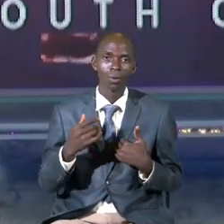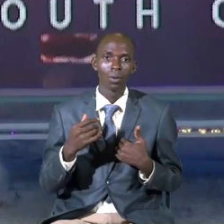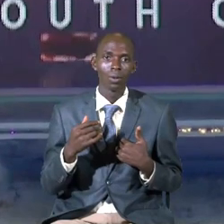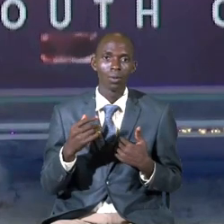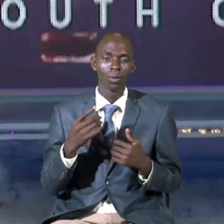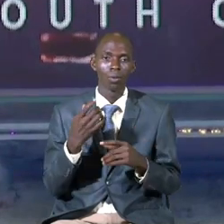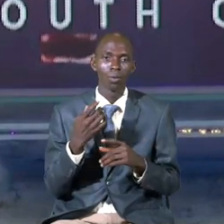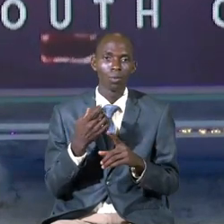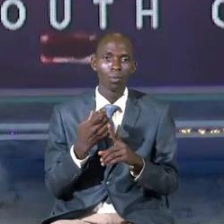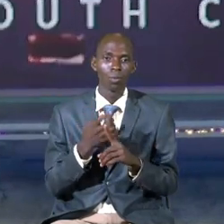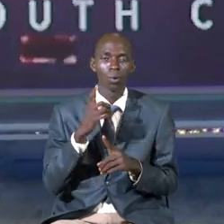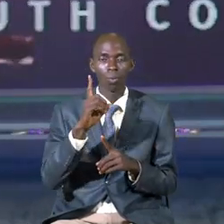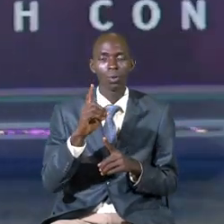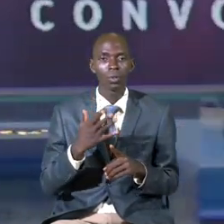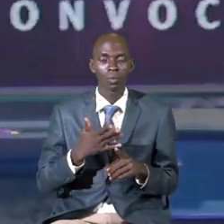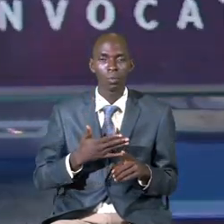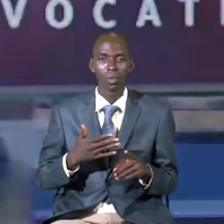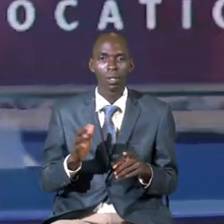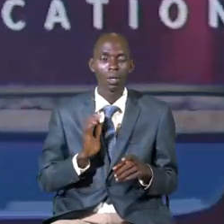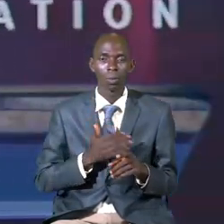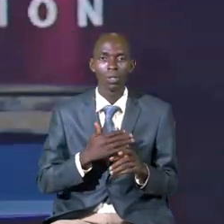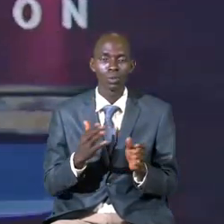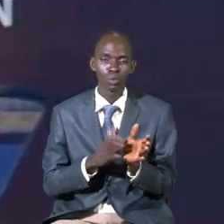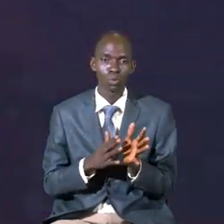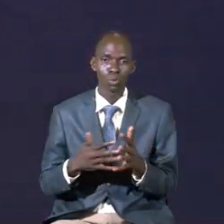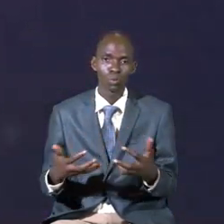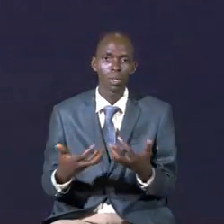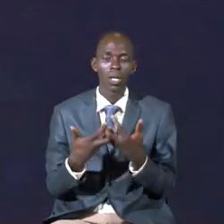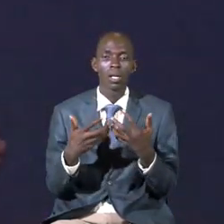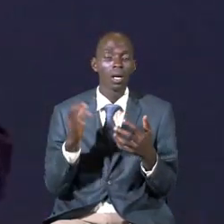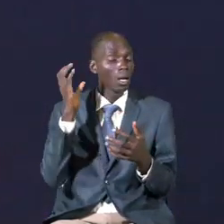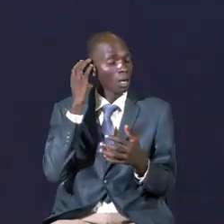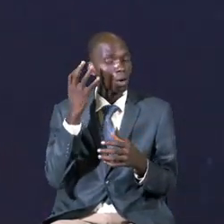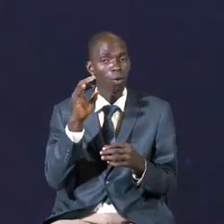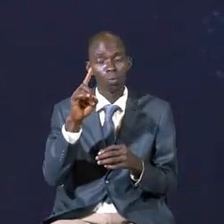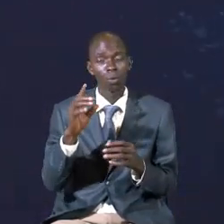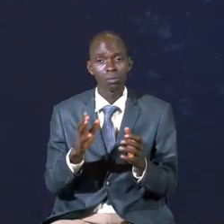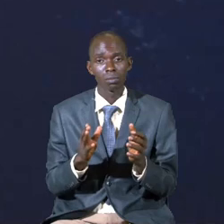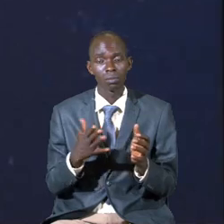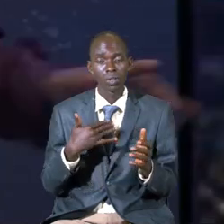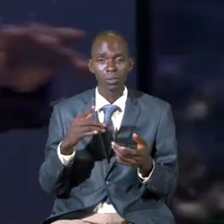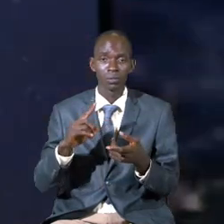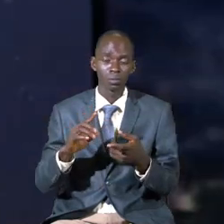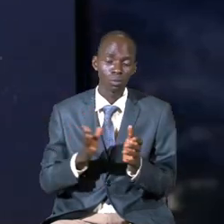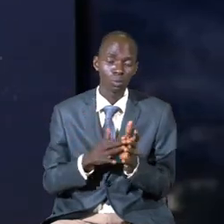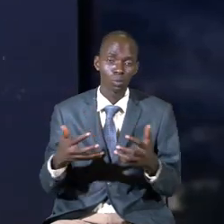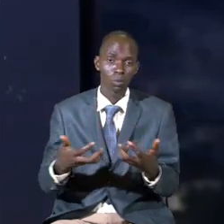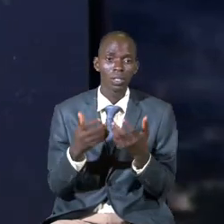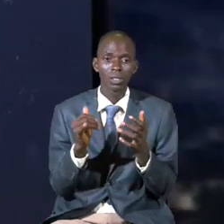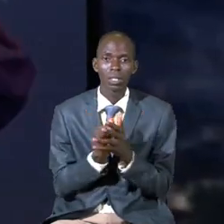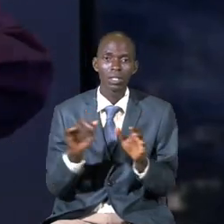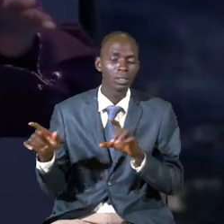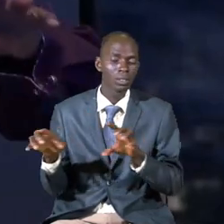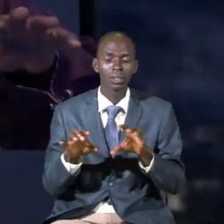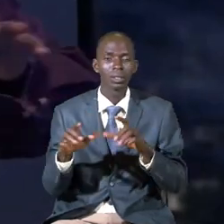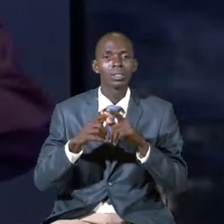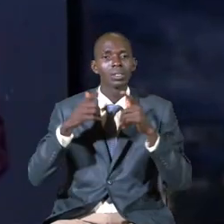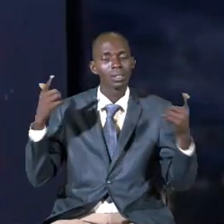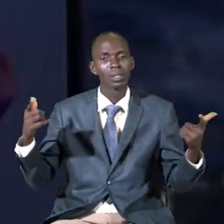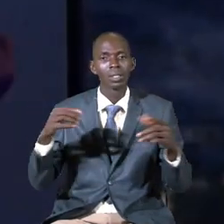uh schoolmates that did very well in physics and he had all